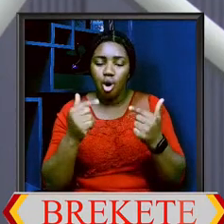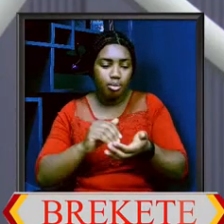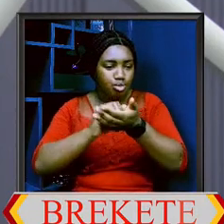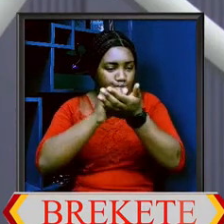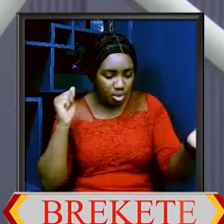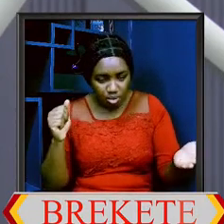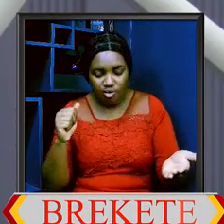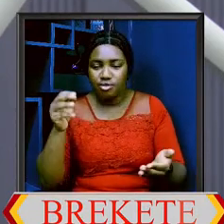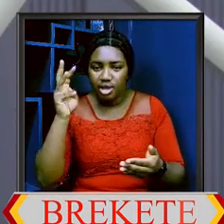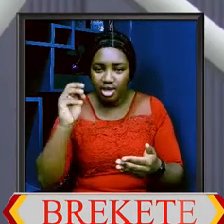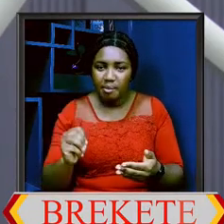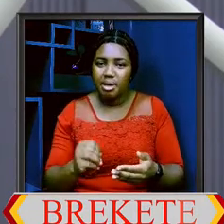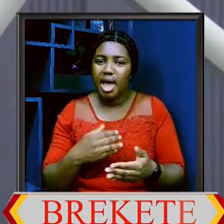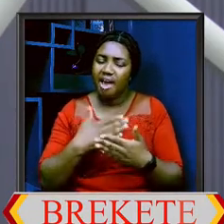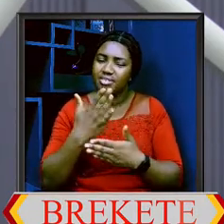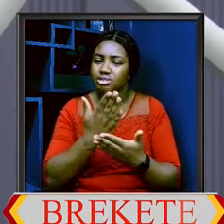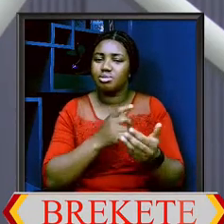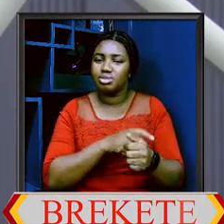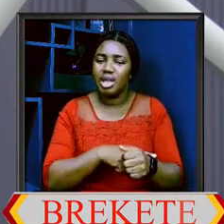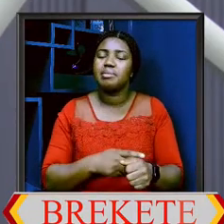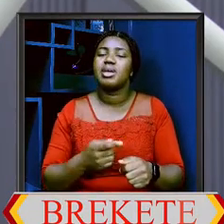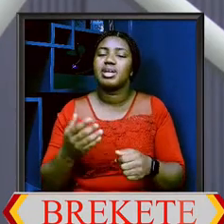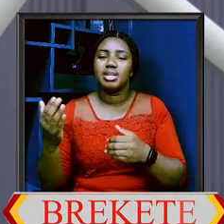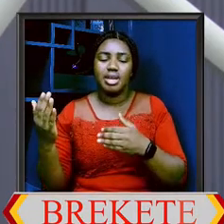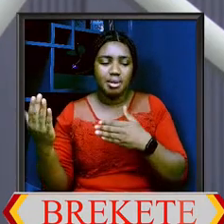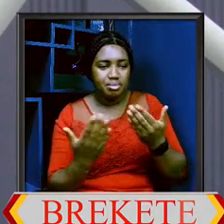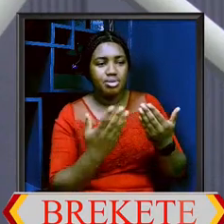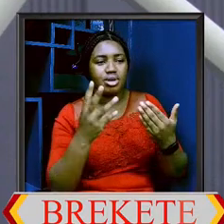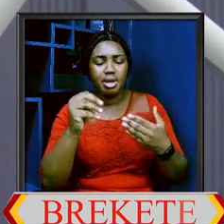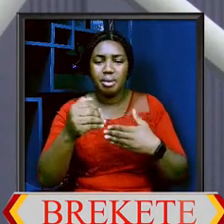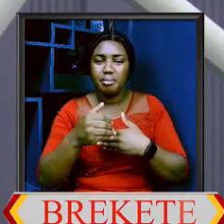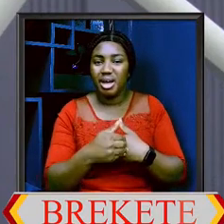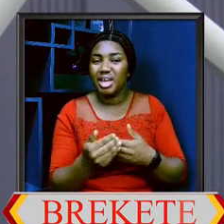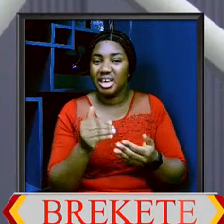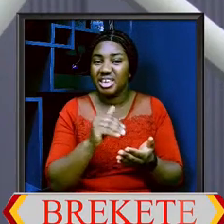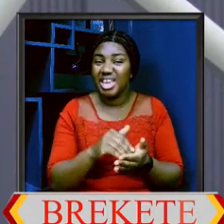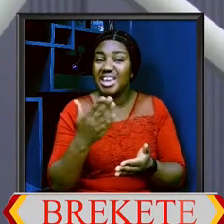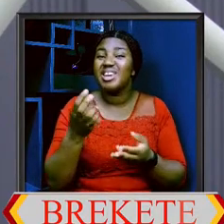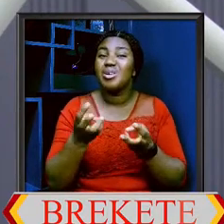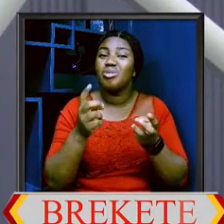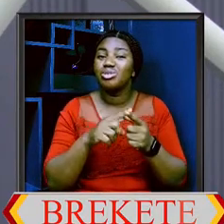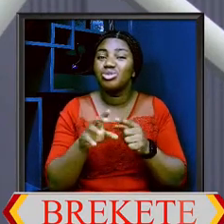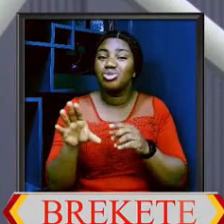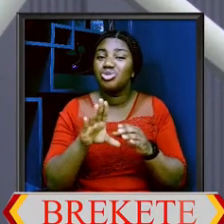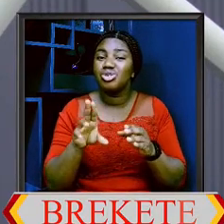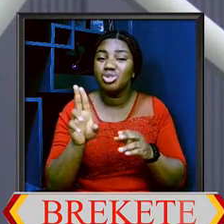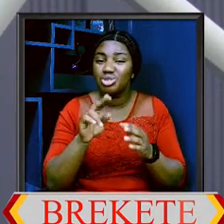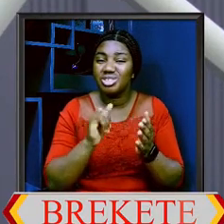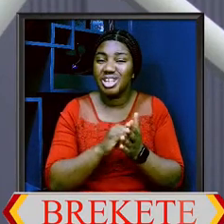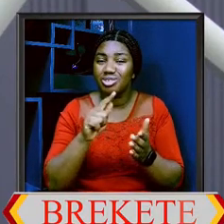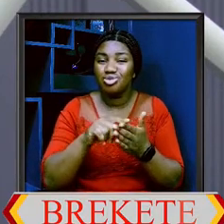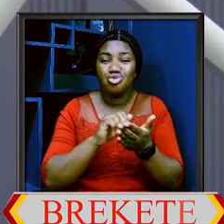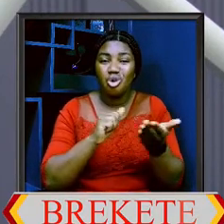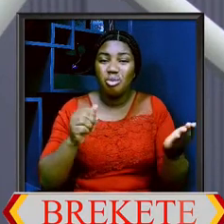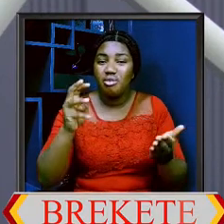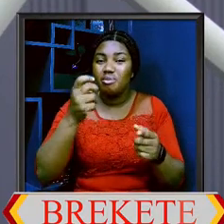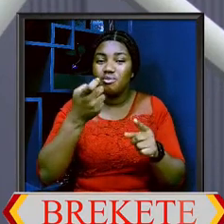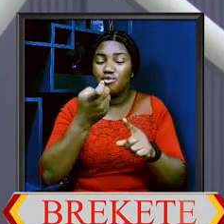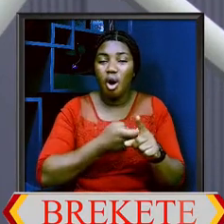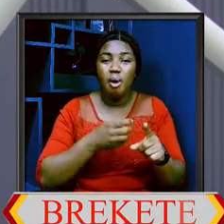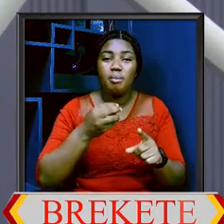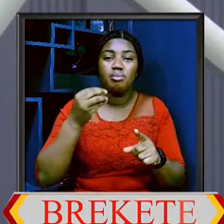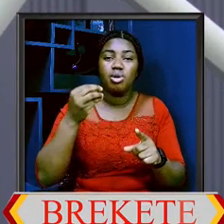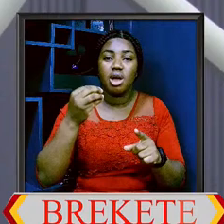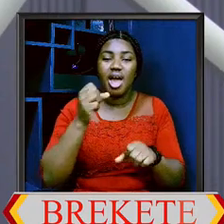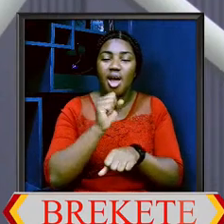again after a while he come present they W even use that dismiss for work in house